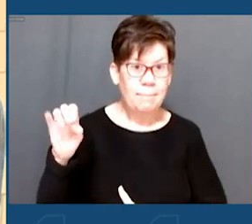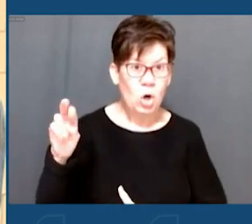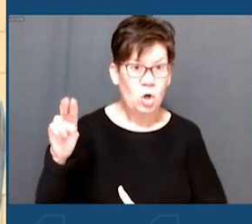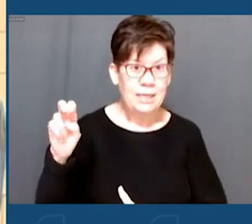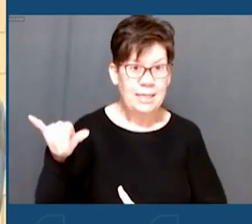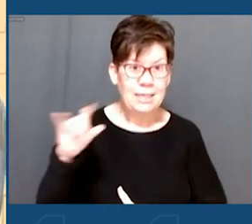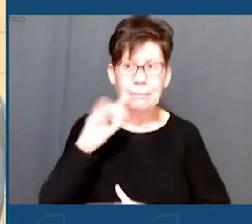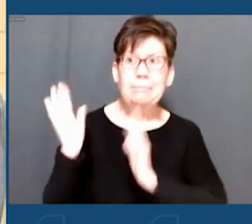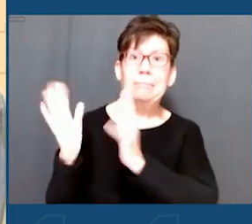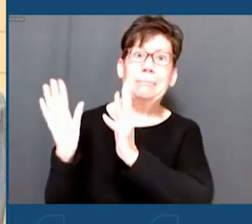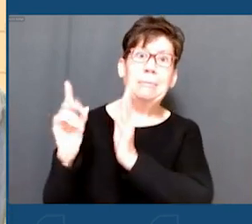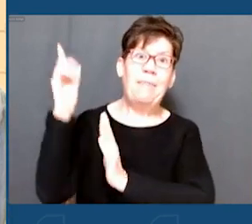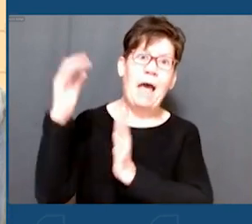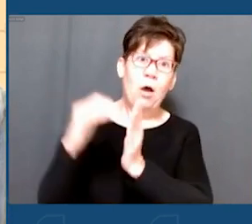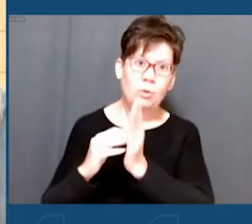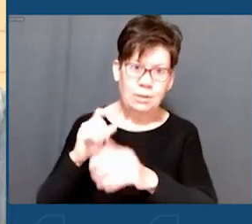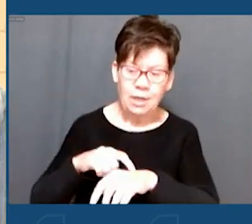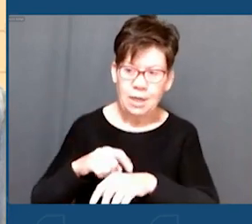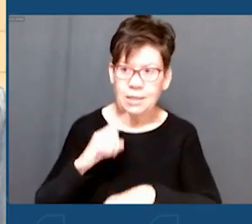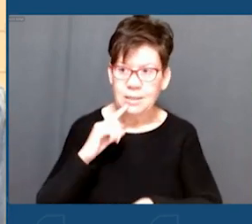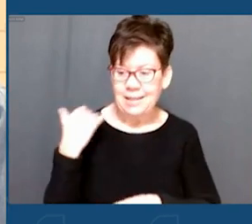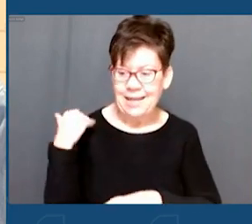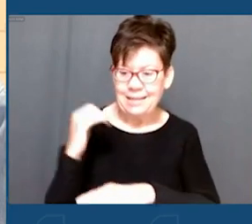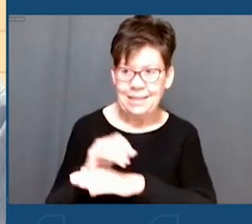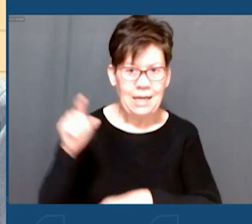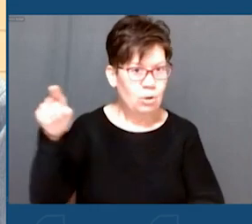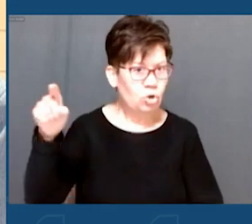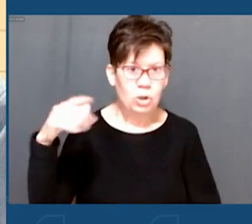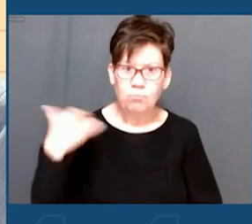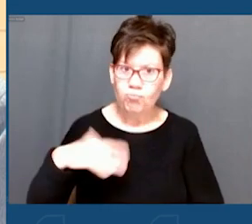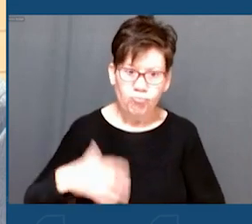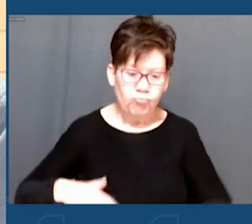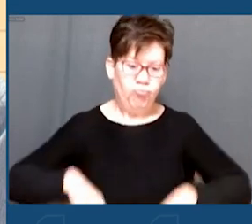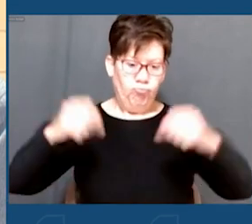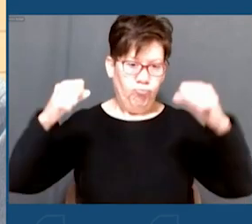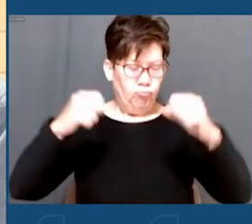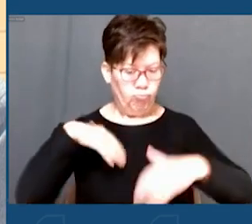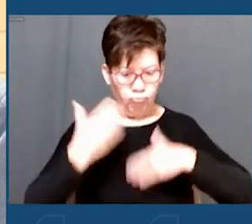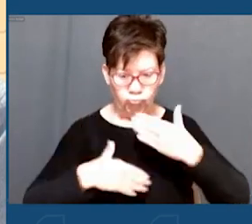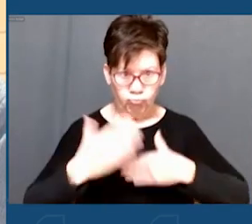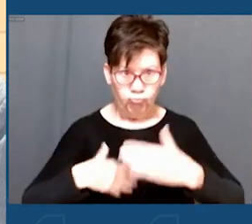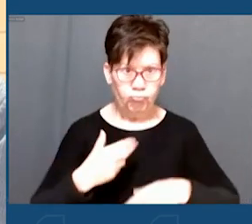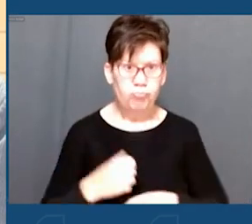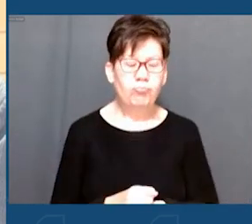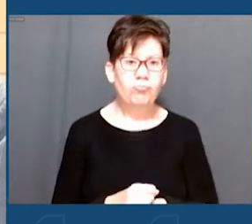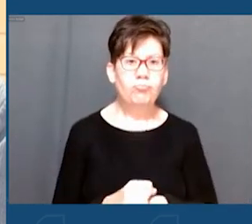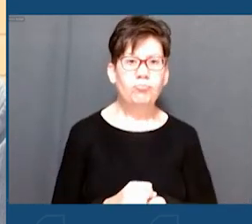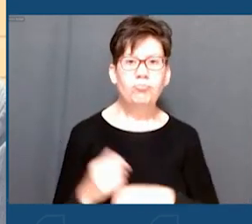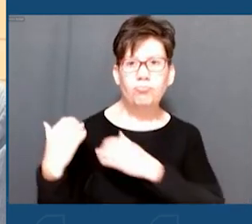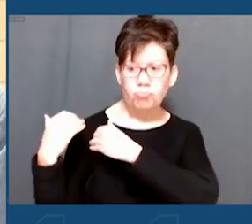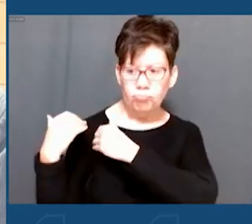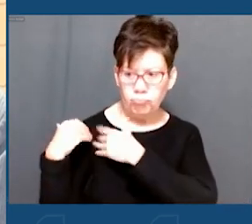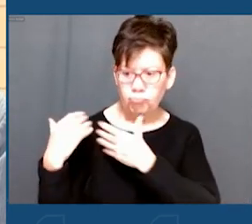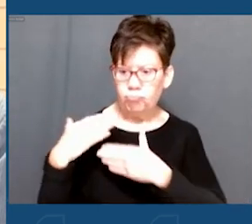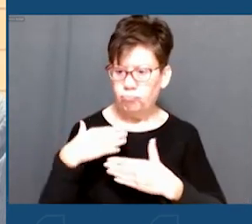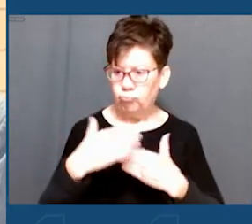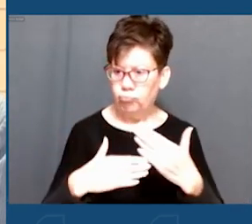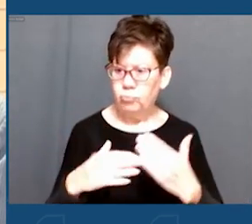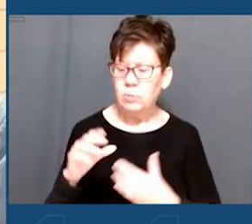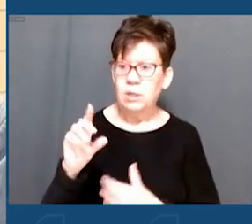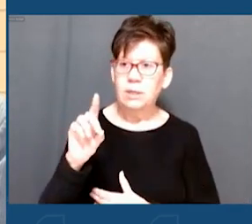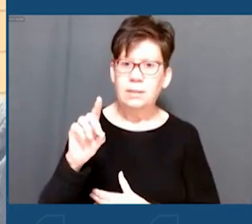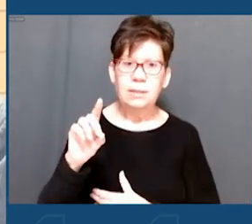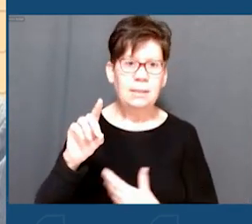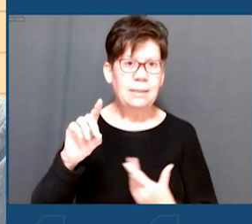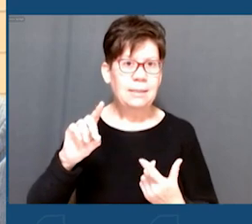night. She has really been remarkable in stepping up, and also thanking the crews from DEP, DSNY,